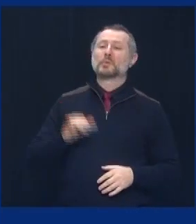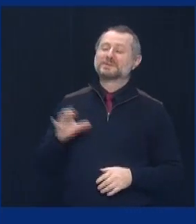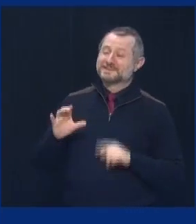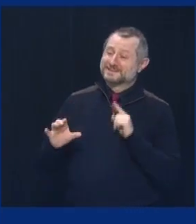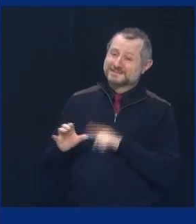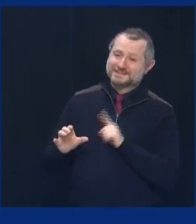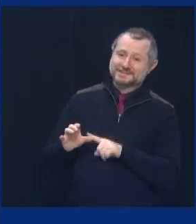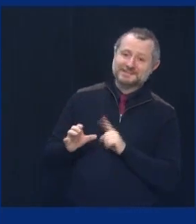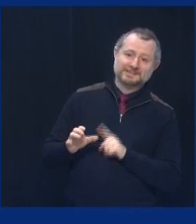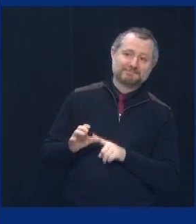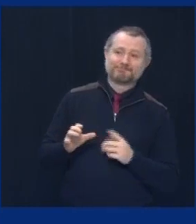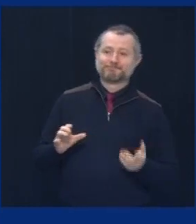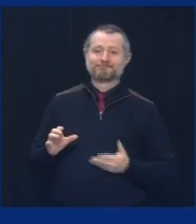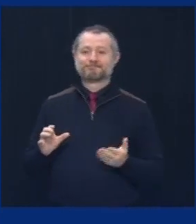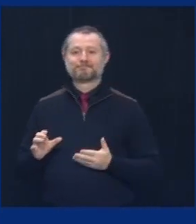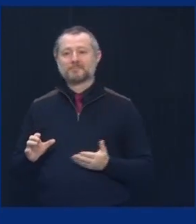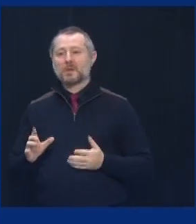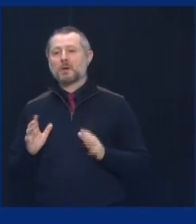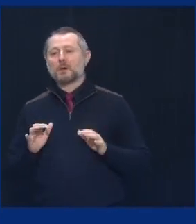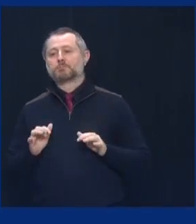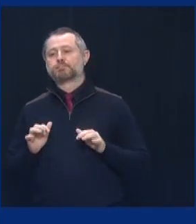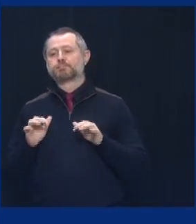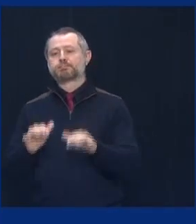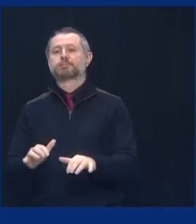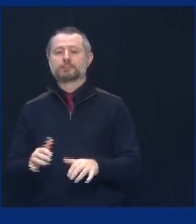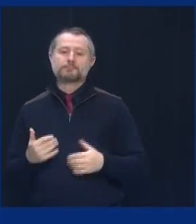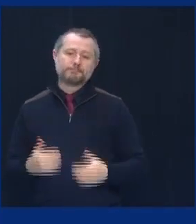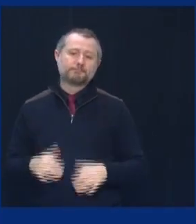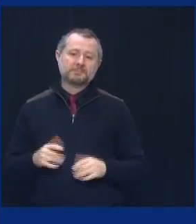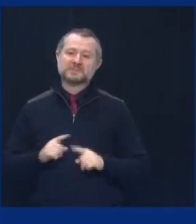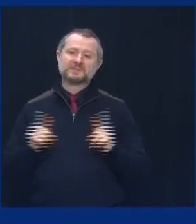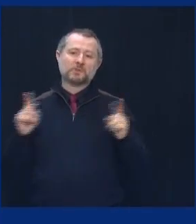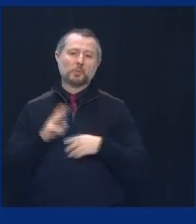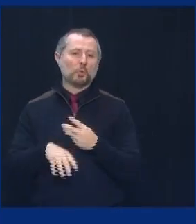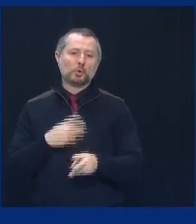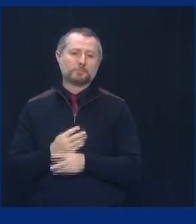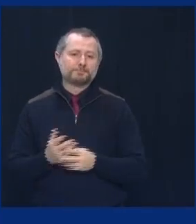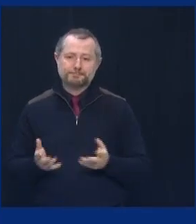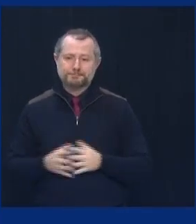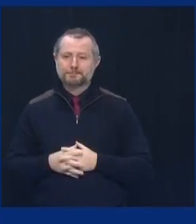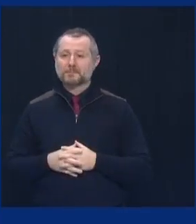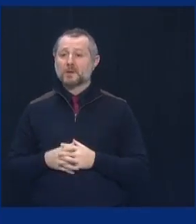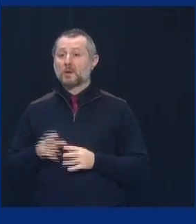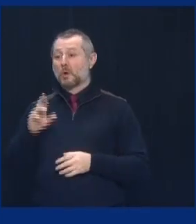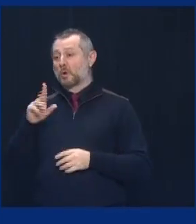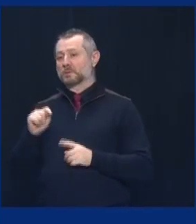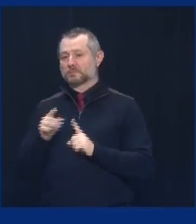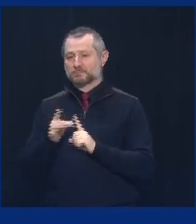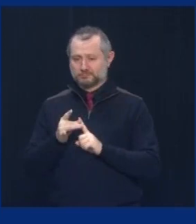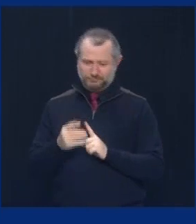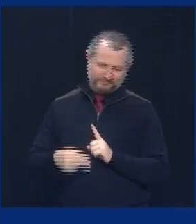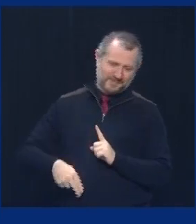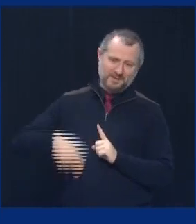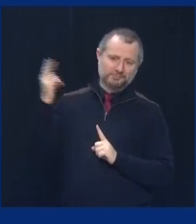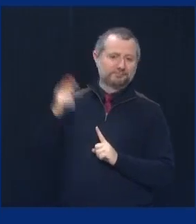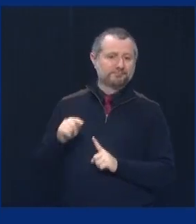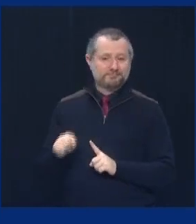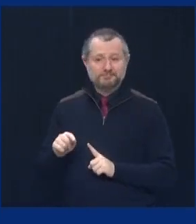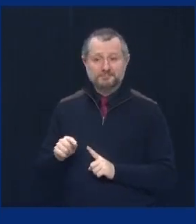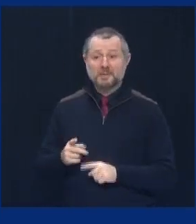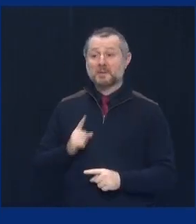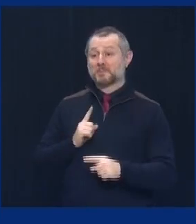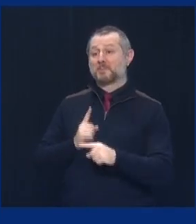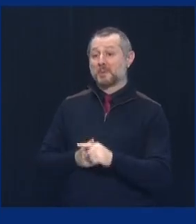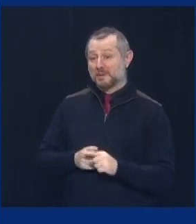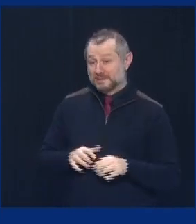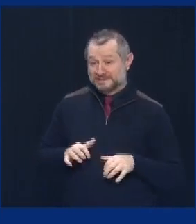New York City is different. A high transmission rate in a dense environment